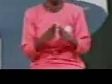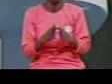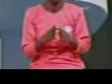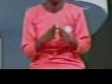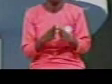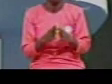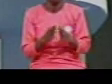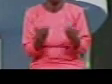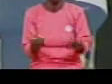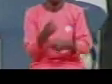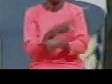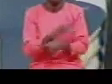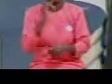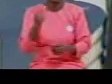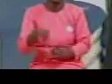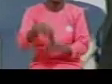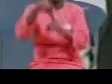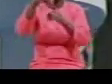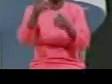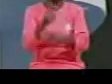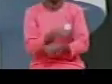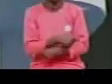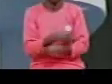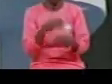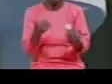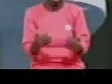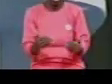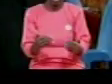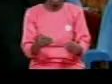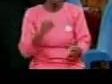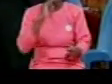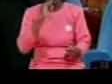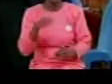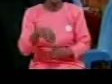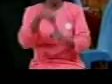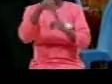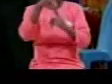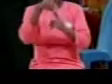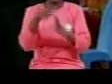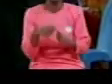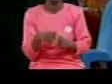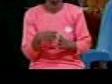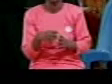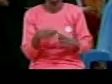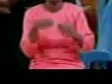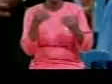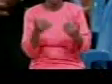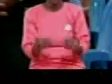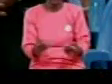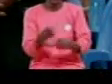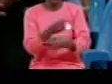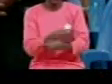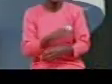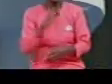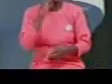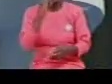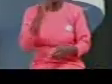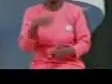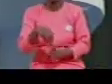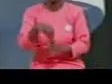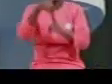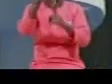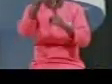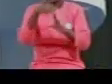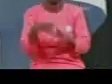day. I said today is unique. Today is special. Today